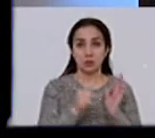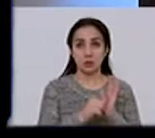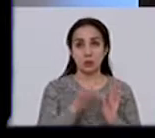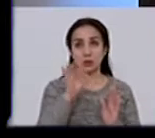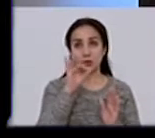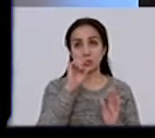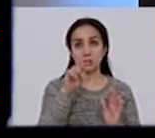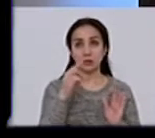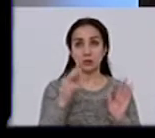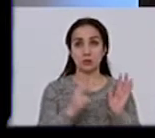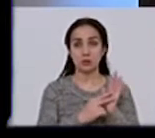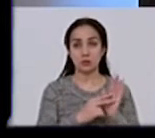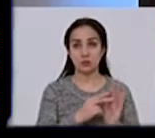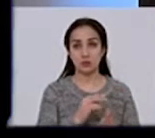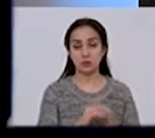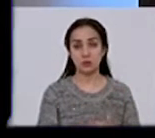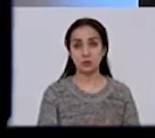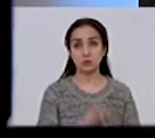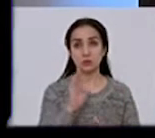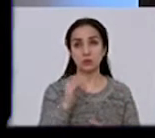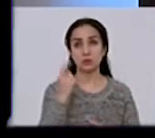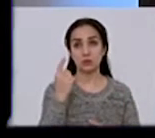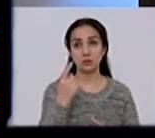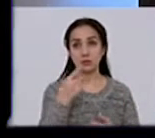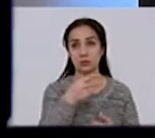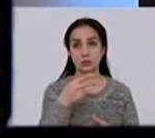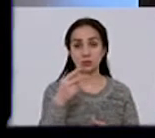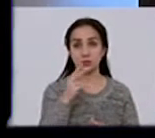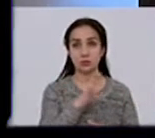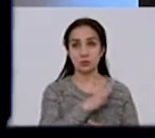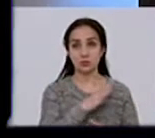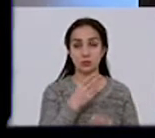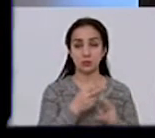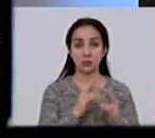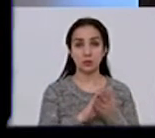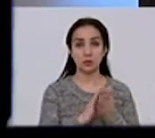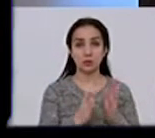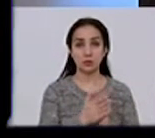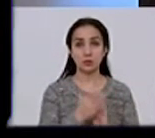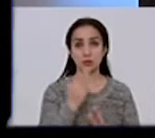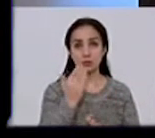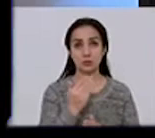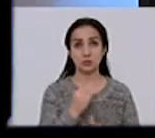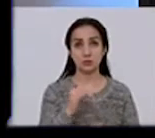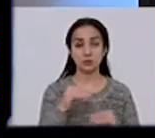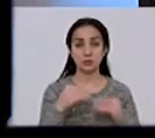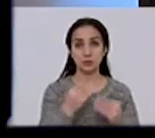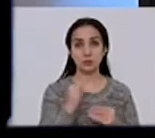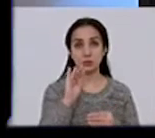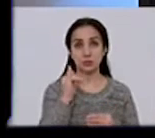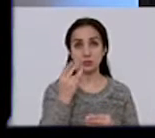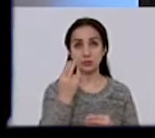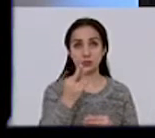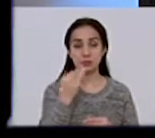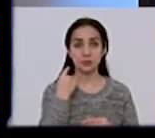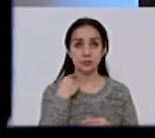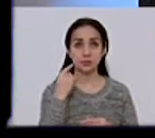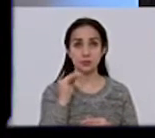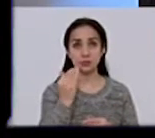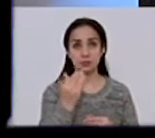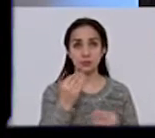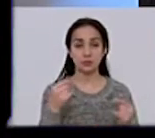0.6 ga, 0.8 va 1 ga teng bo'lgandagi holatda berilgan funksiyaning